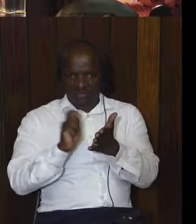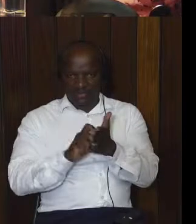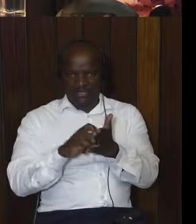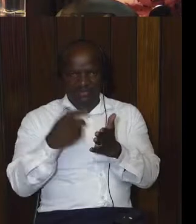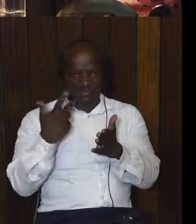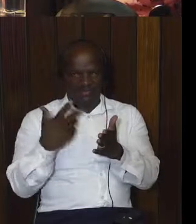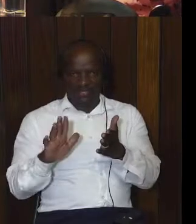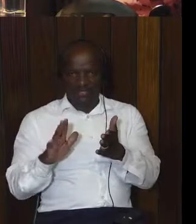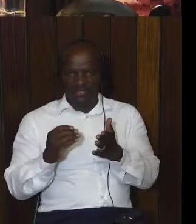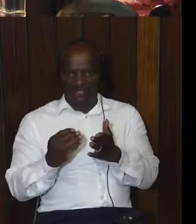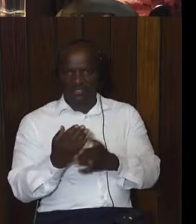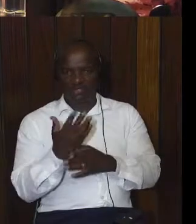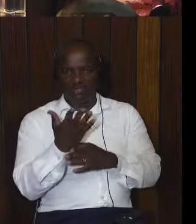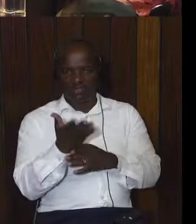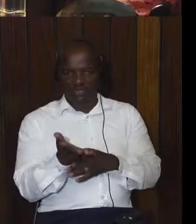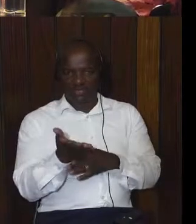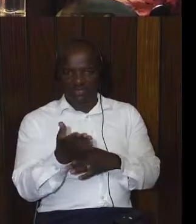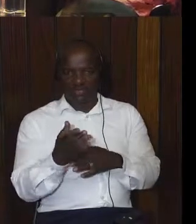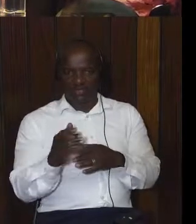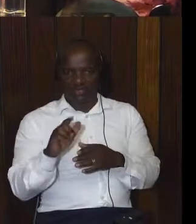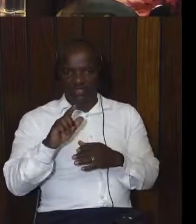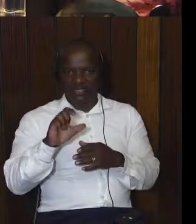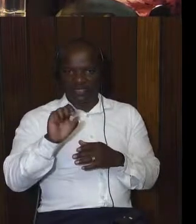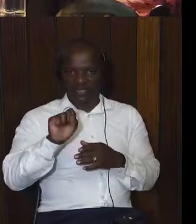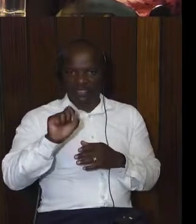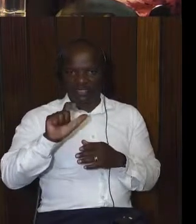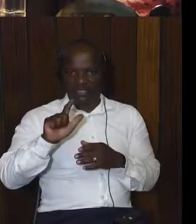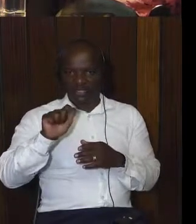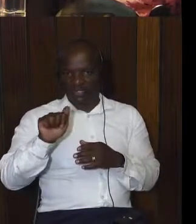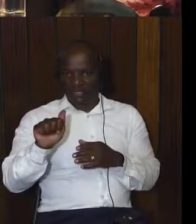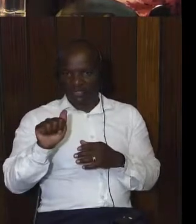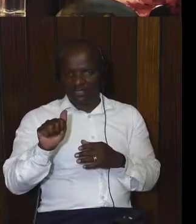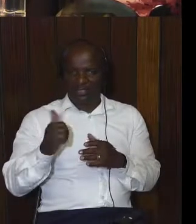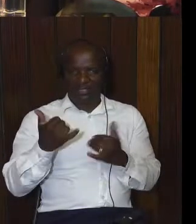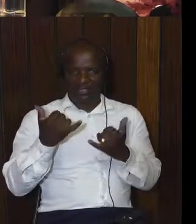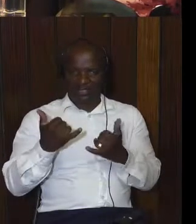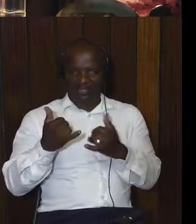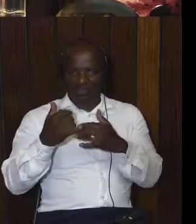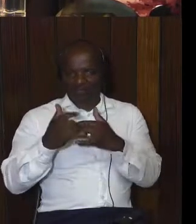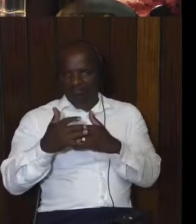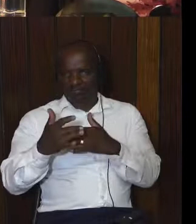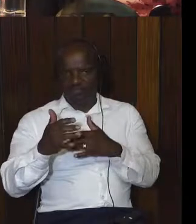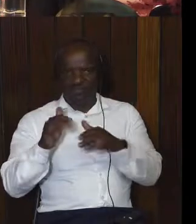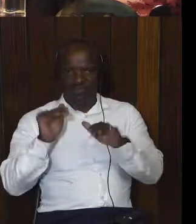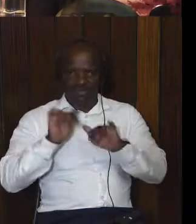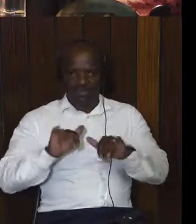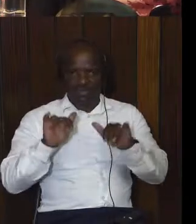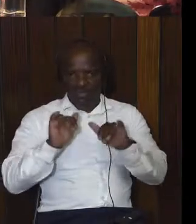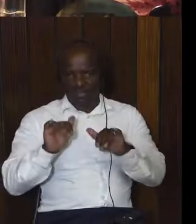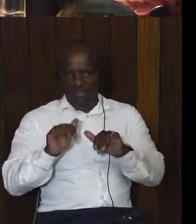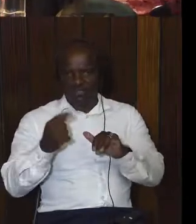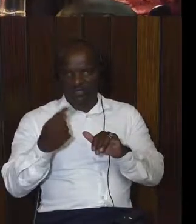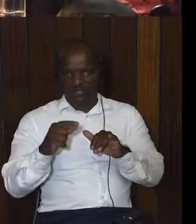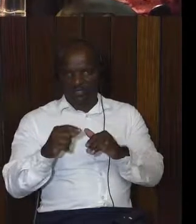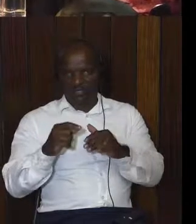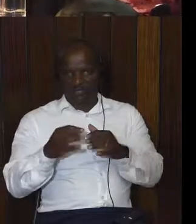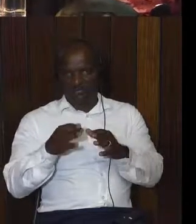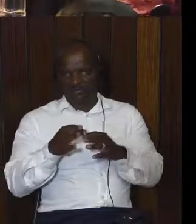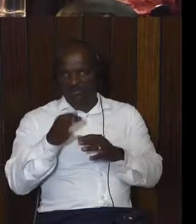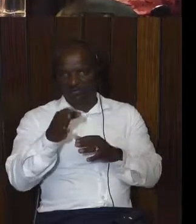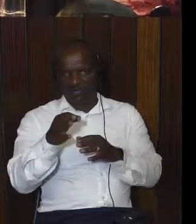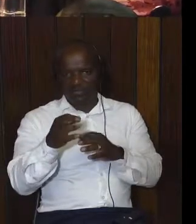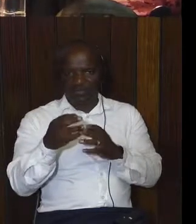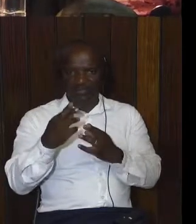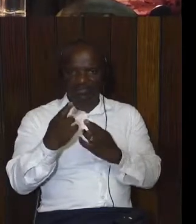portion of the SLA, and we will then wait for further a report on that. And also the